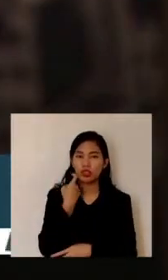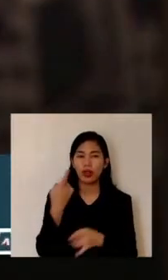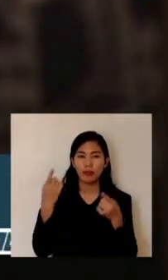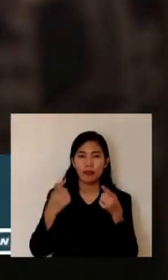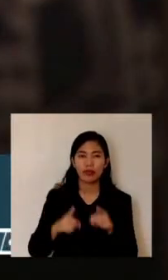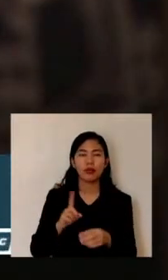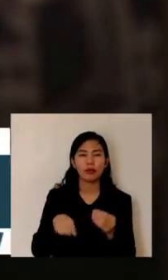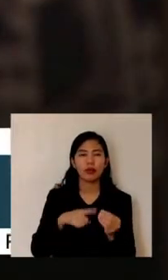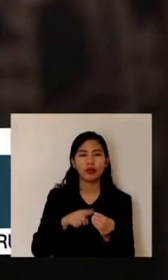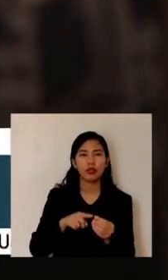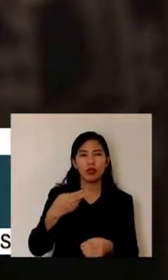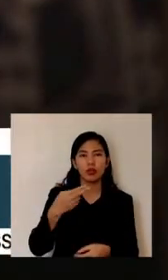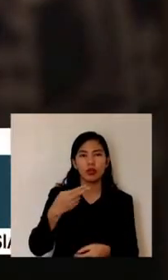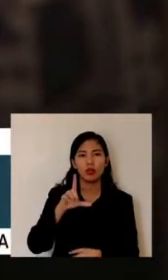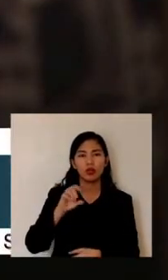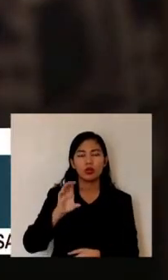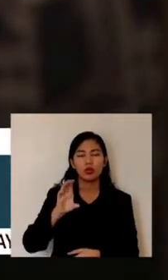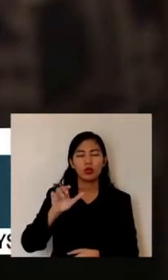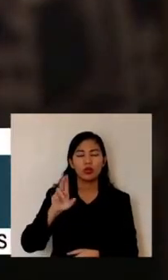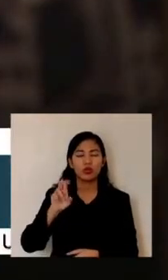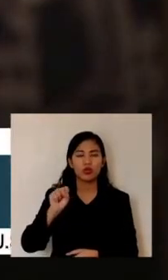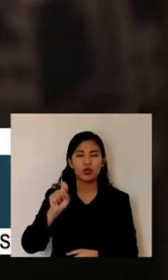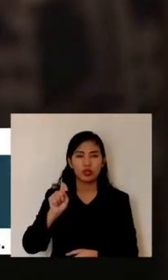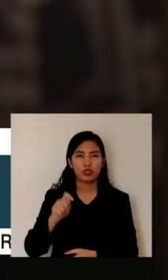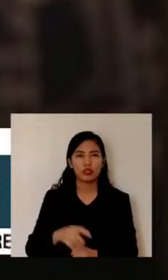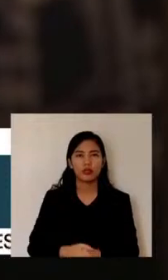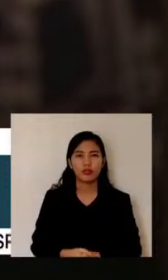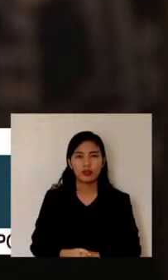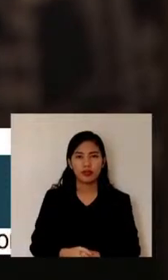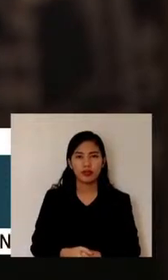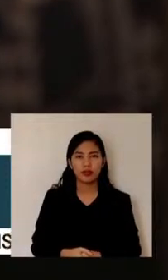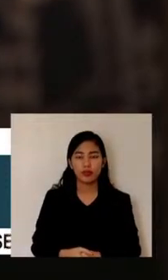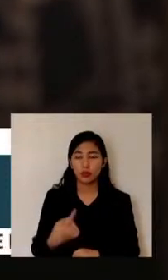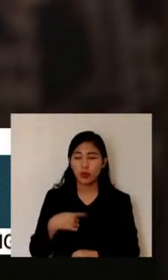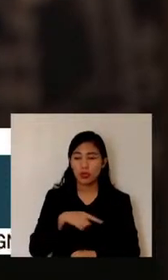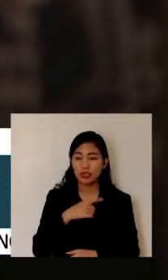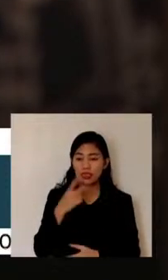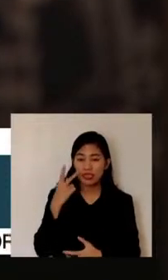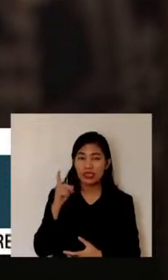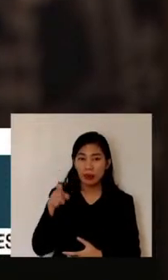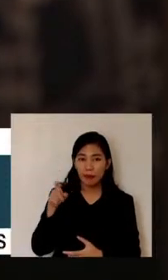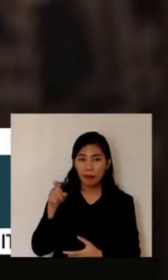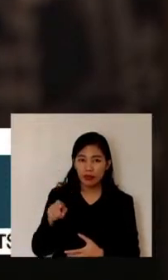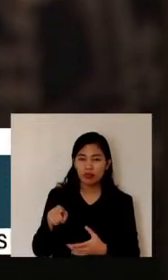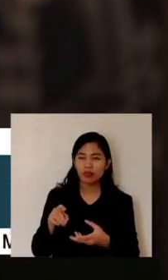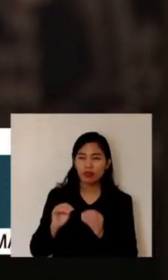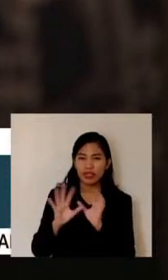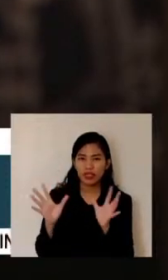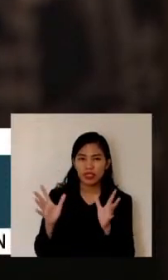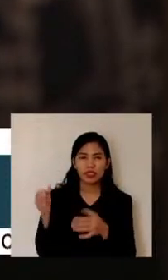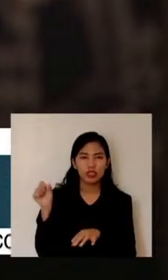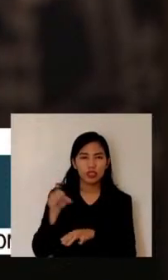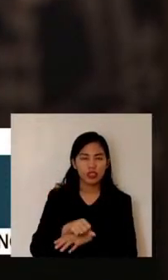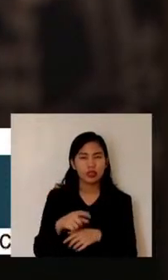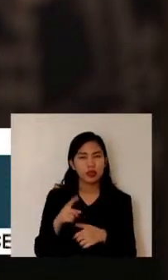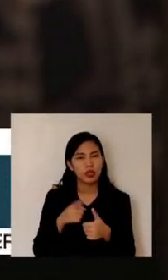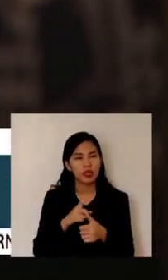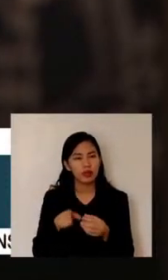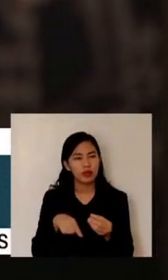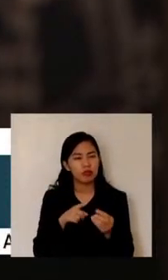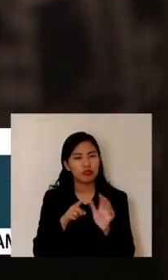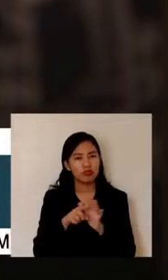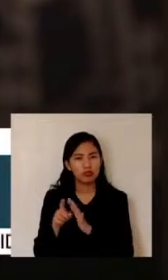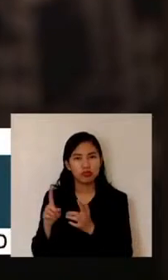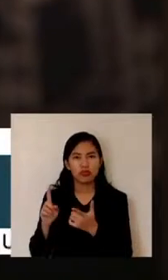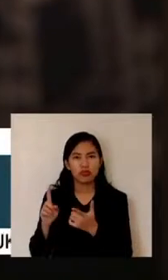two things that we should be very clear in combating them. One is Holocaust distortion and the other is Holocaust